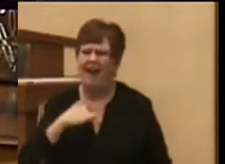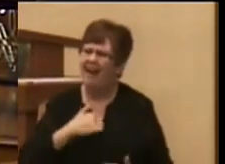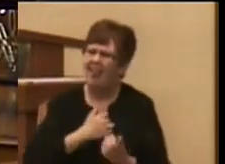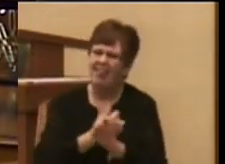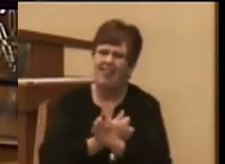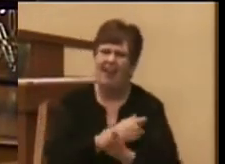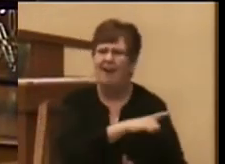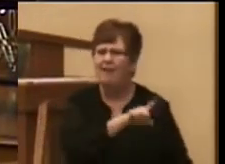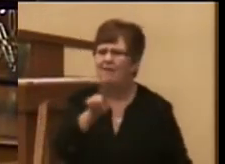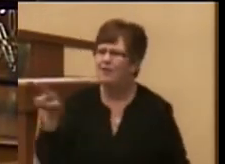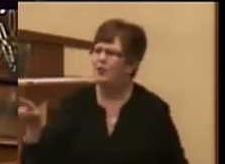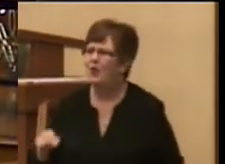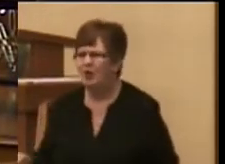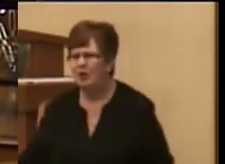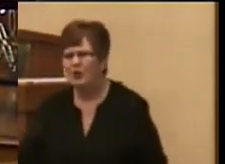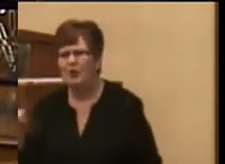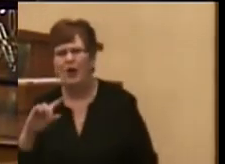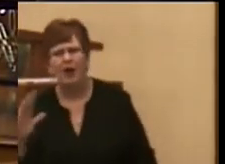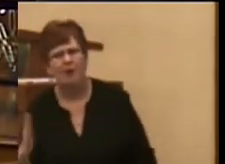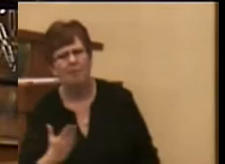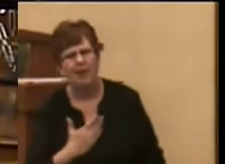you and you are